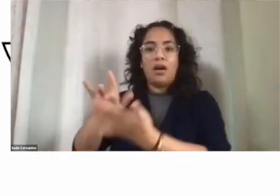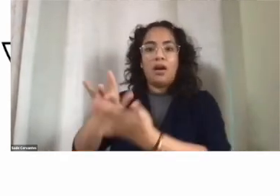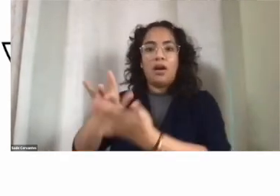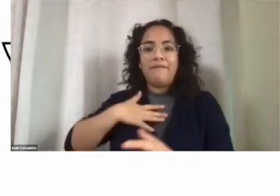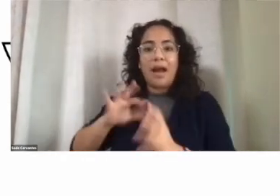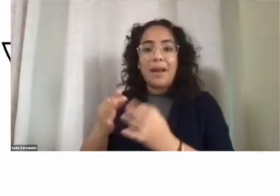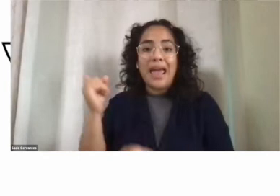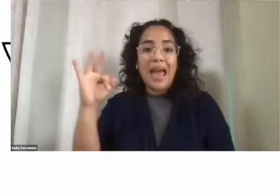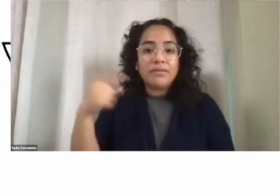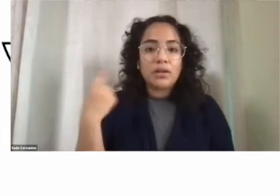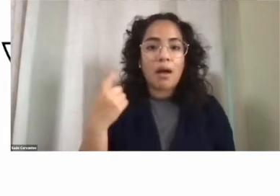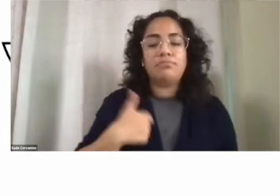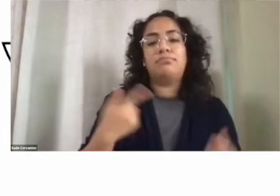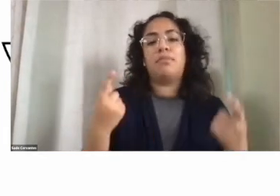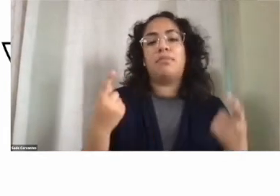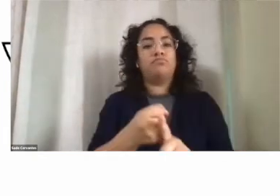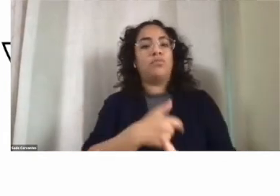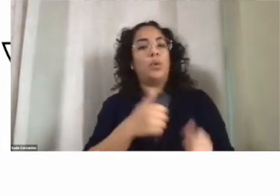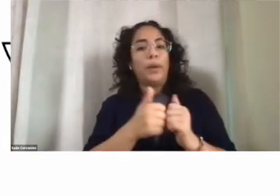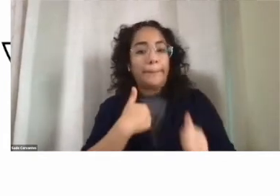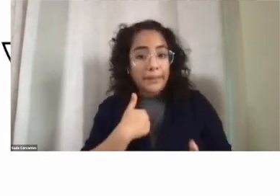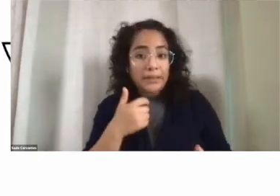able to talk to them.